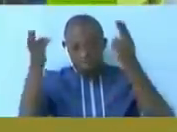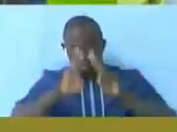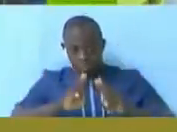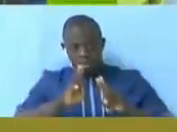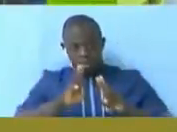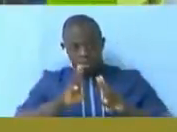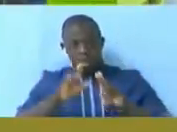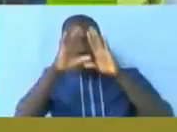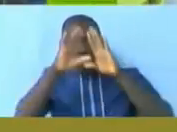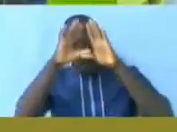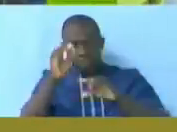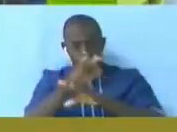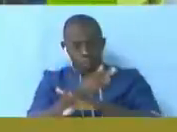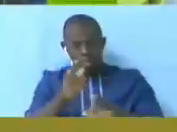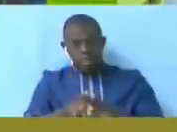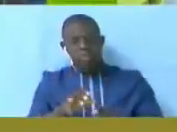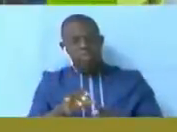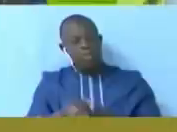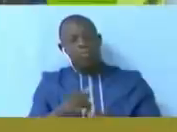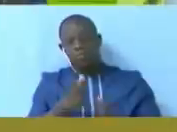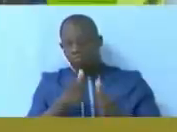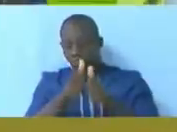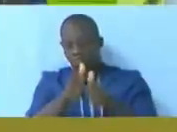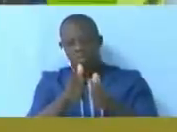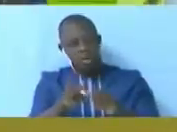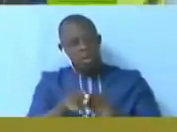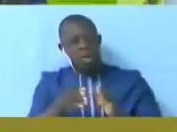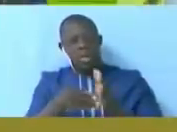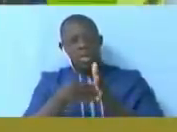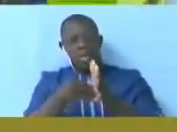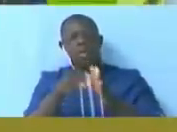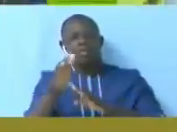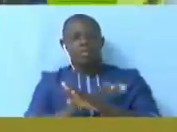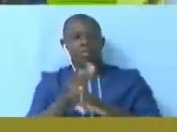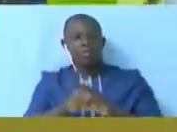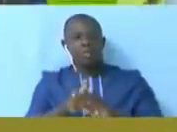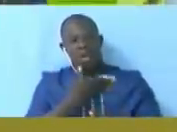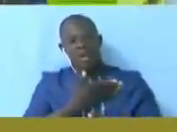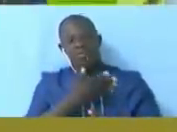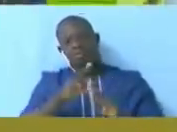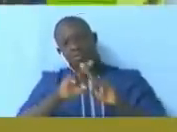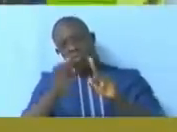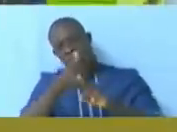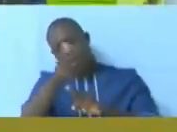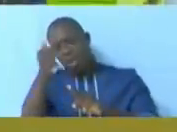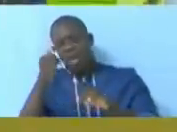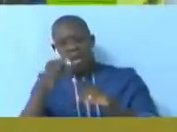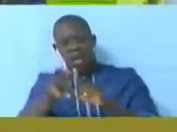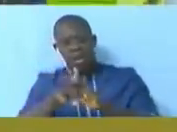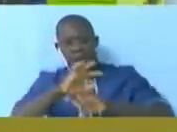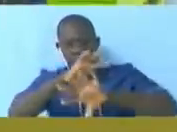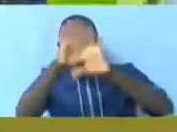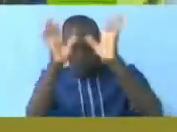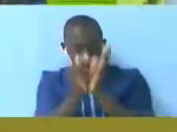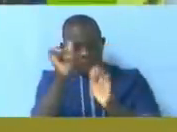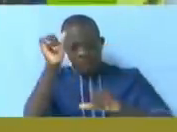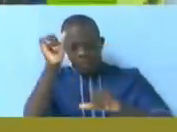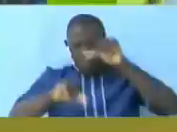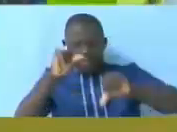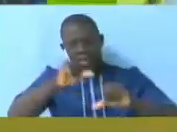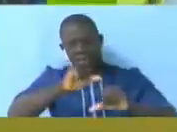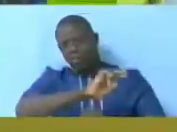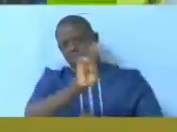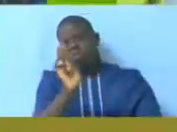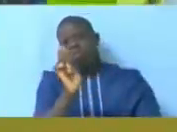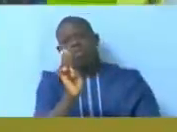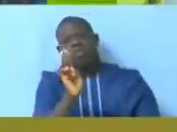kiti bundani watatala marole koto. But there were a few exceptions. It was all not bad. Bari yalon dulal bi je mi yalon ko